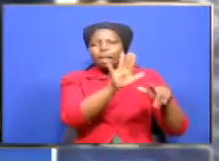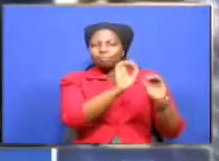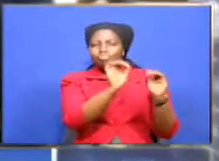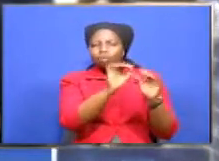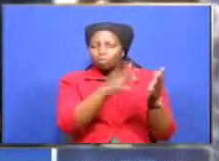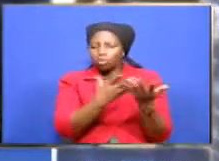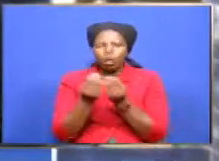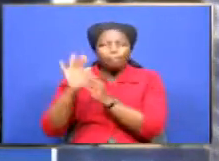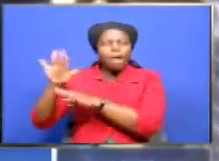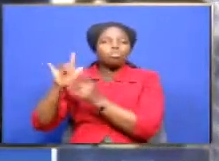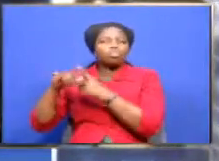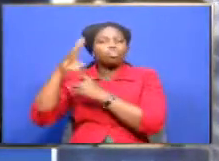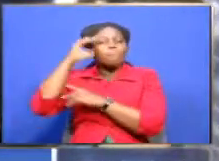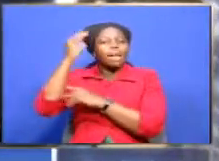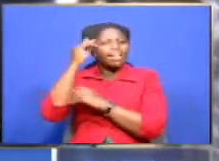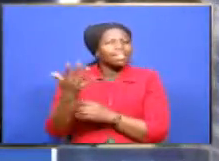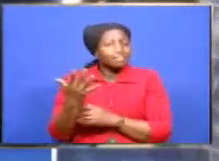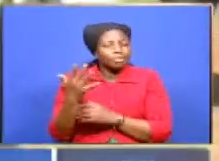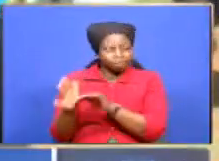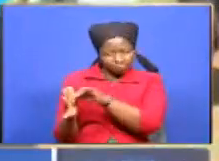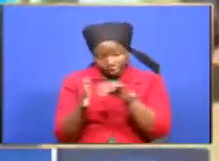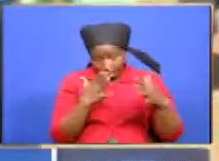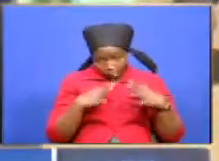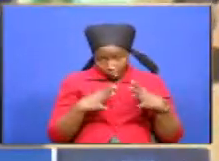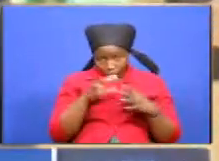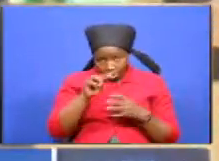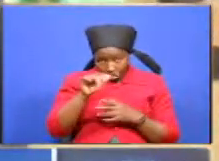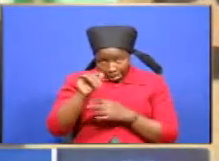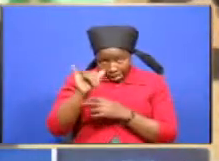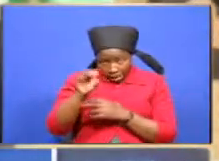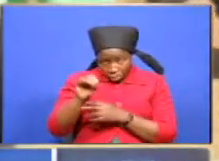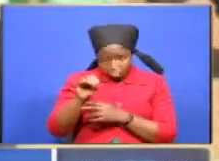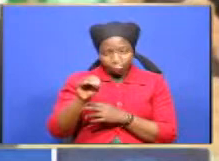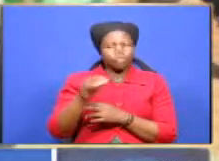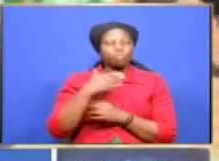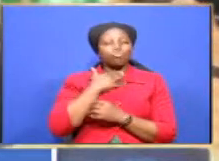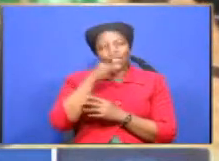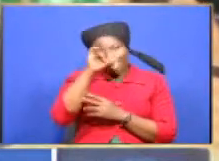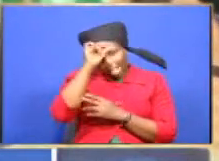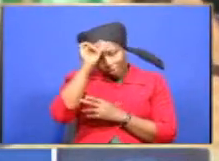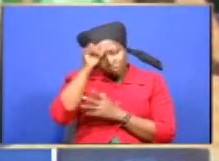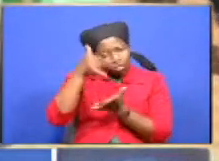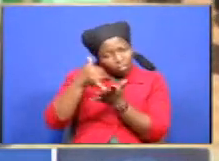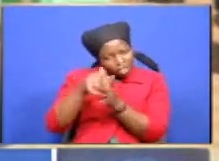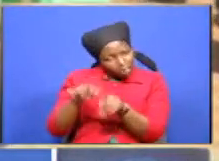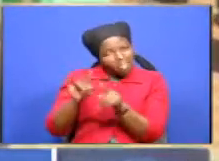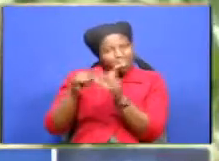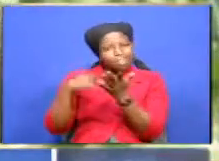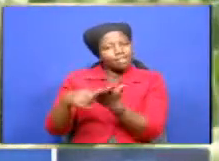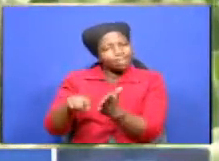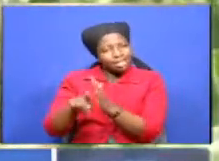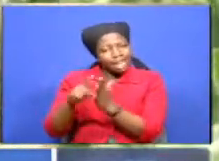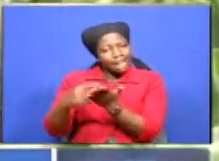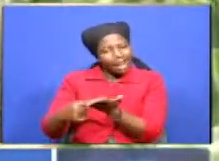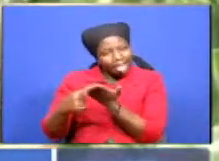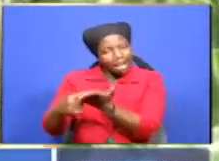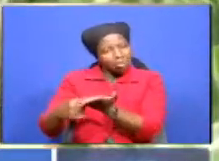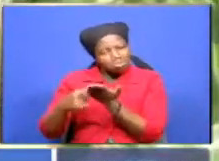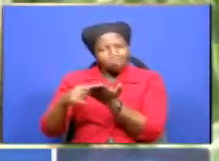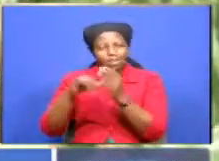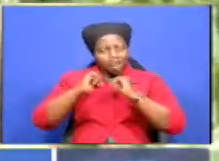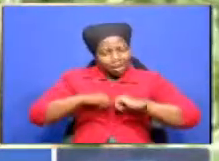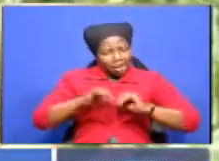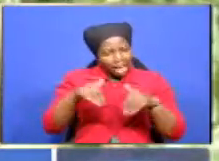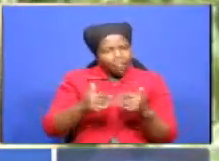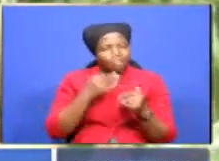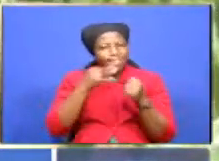Also, residents of Nasewa in Matayo's constituency want the government to involve them in a structured dialogue and agree how